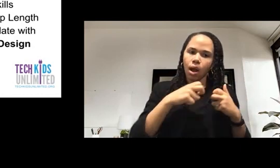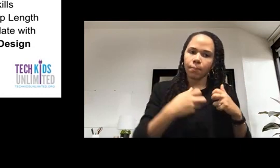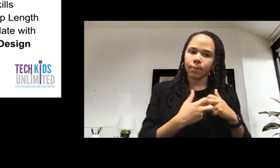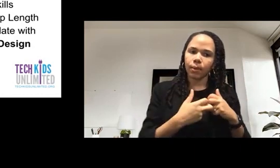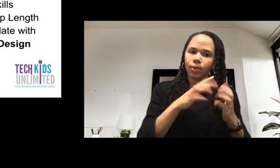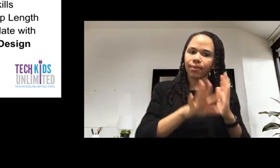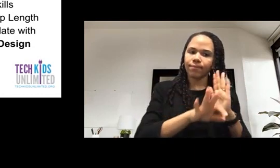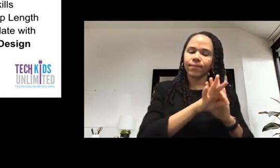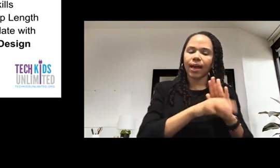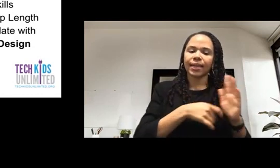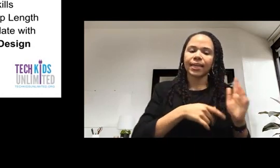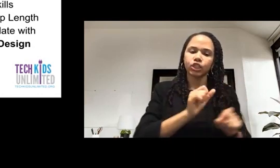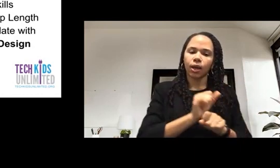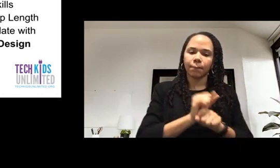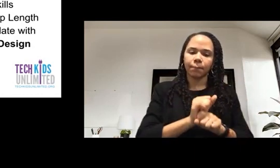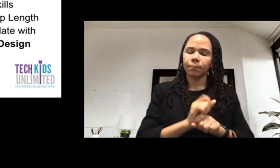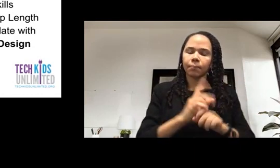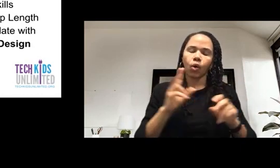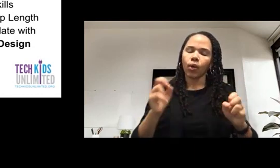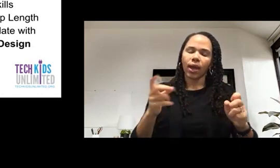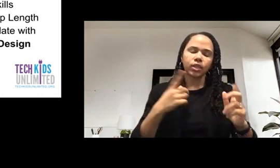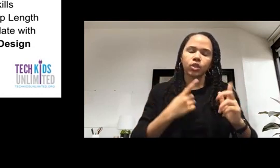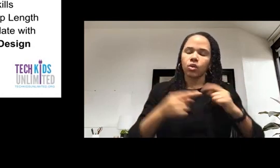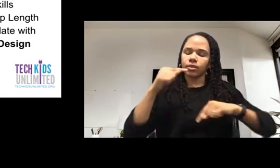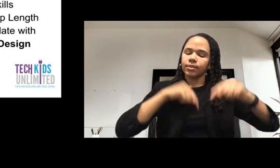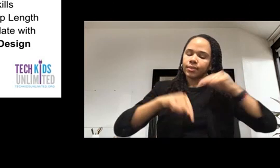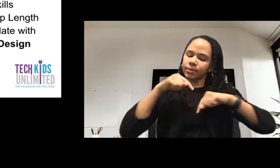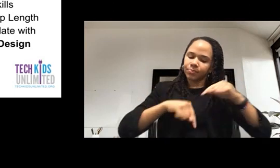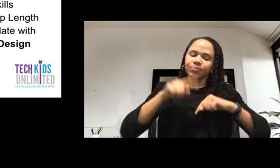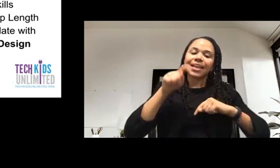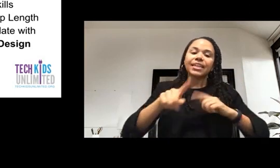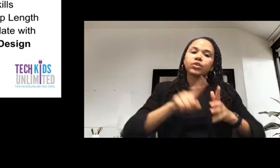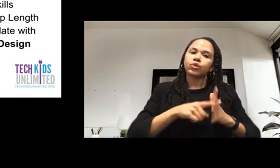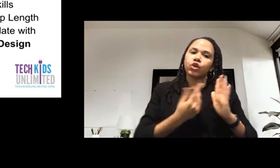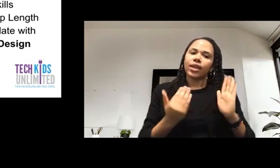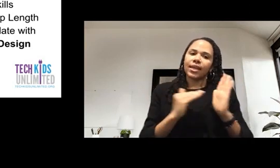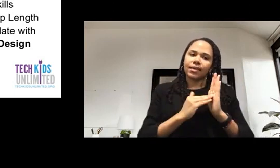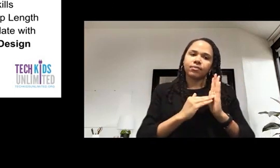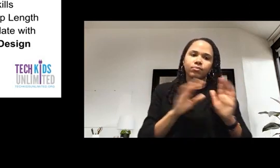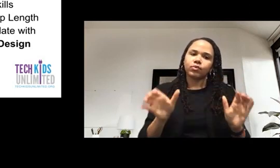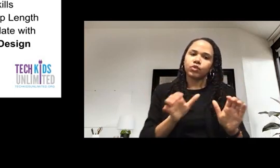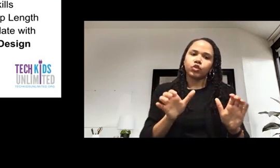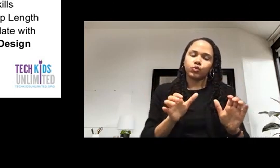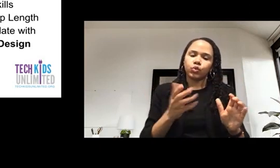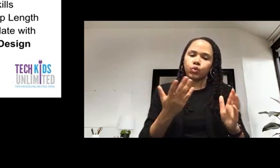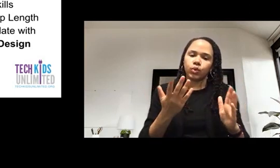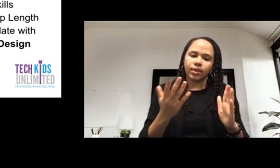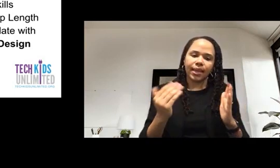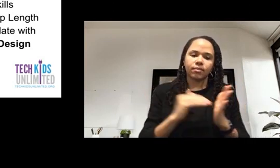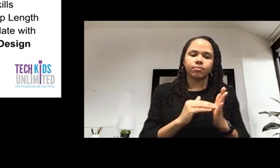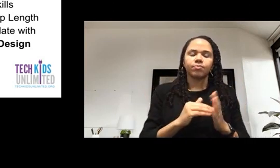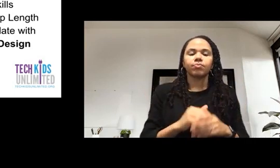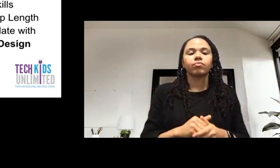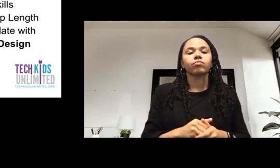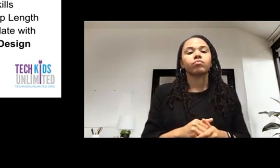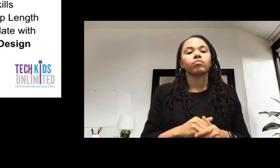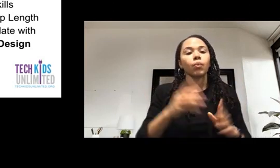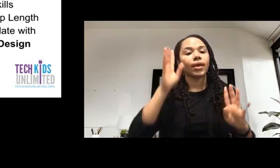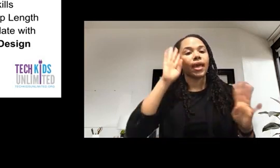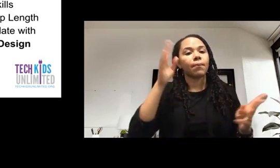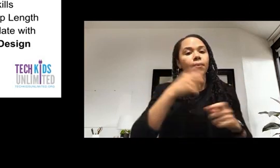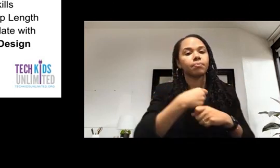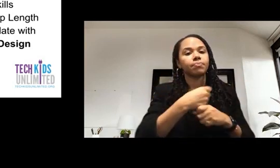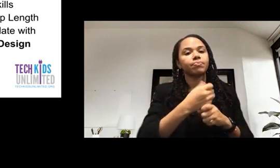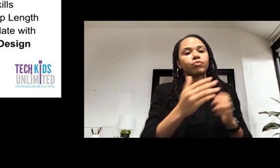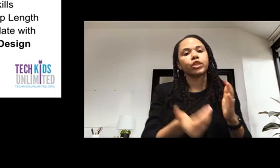we've got to redo everything. And so in 2018, we came up with a new curriculum template by my